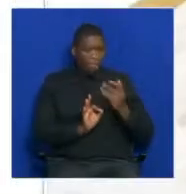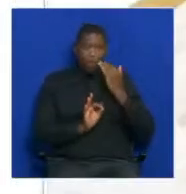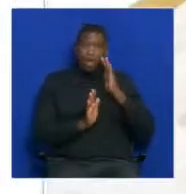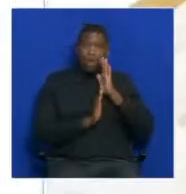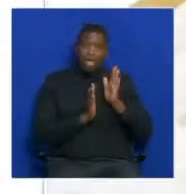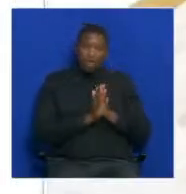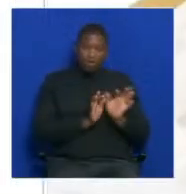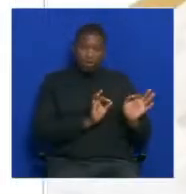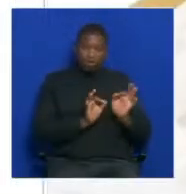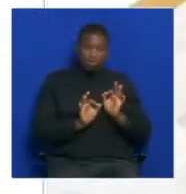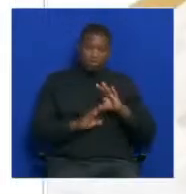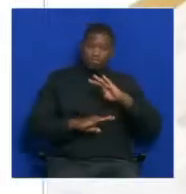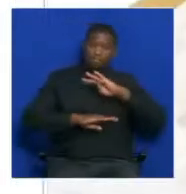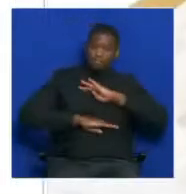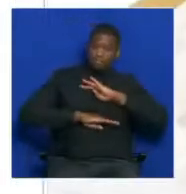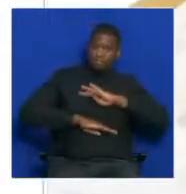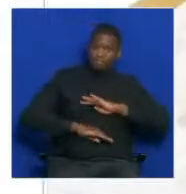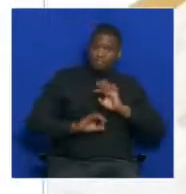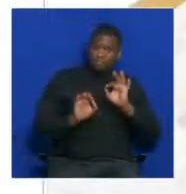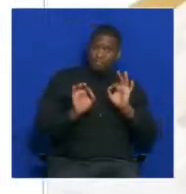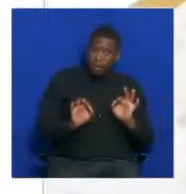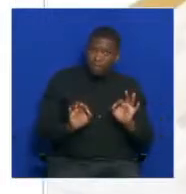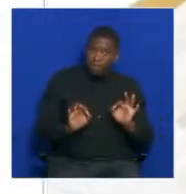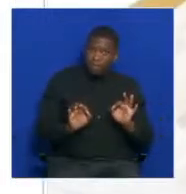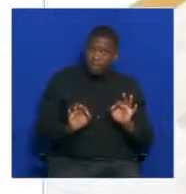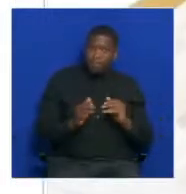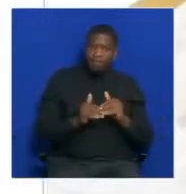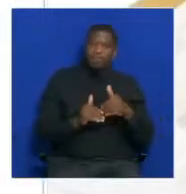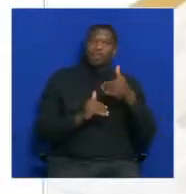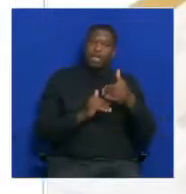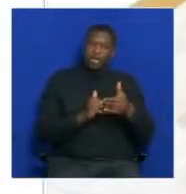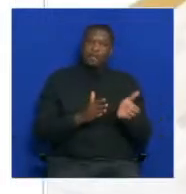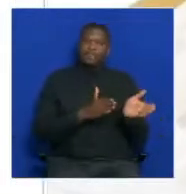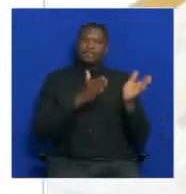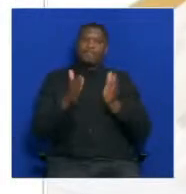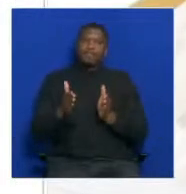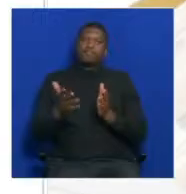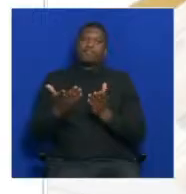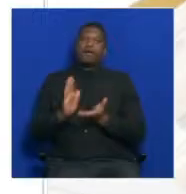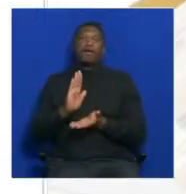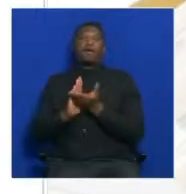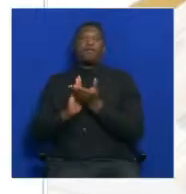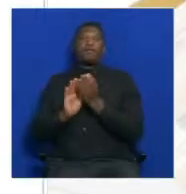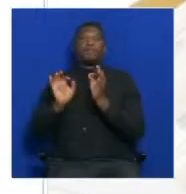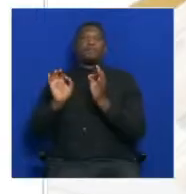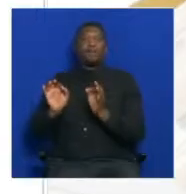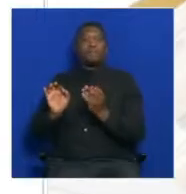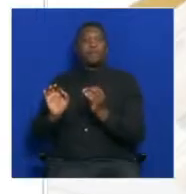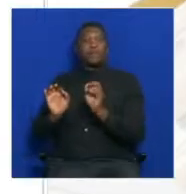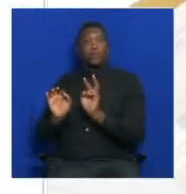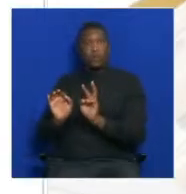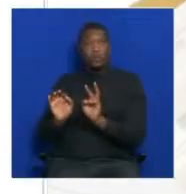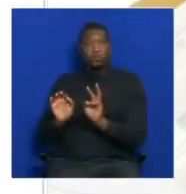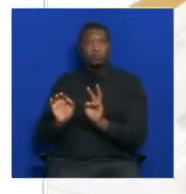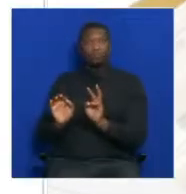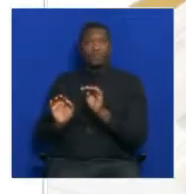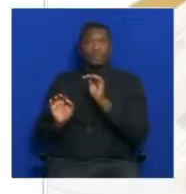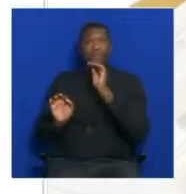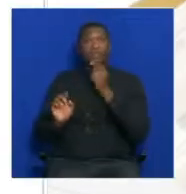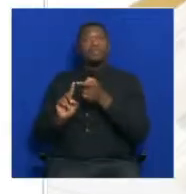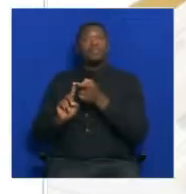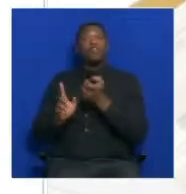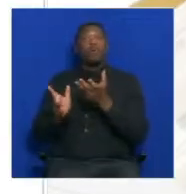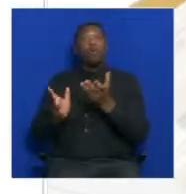that the version 2 it's the product of what we agreed